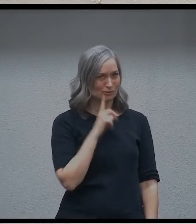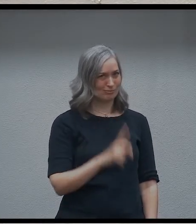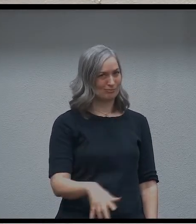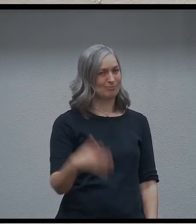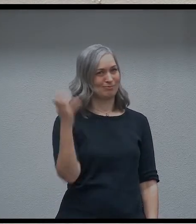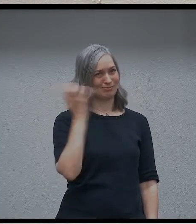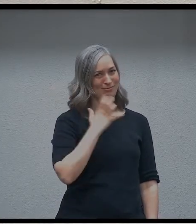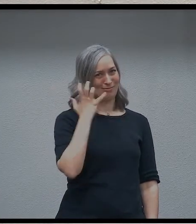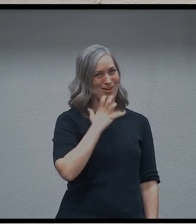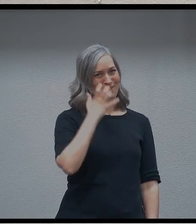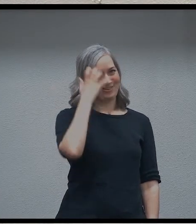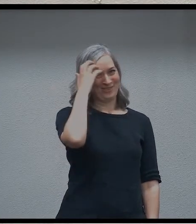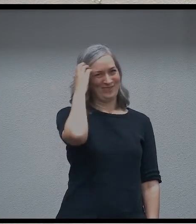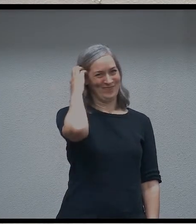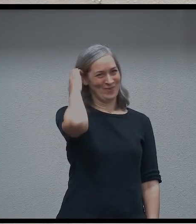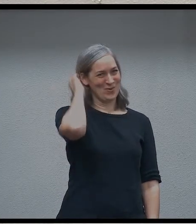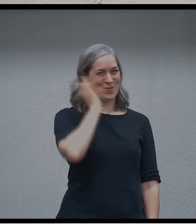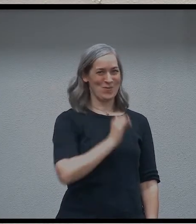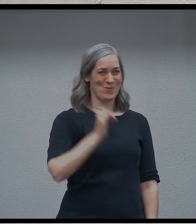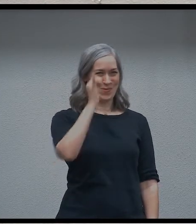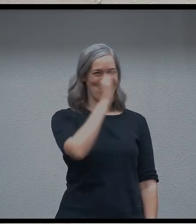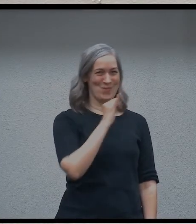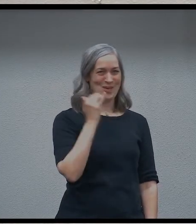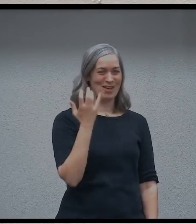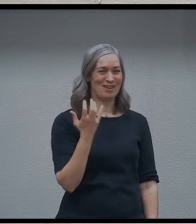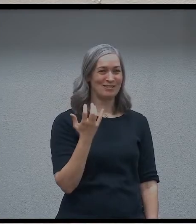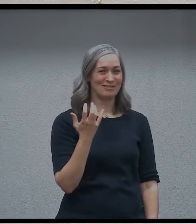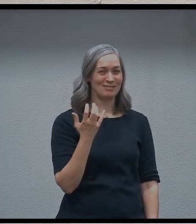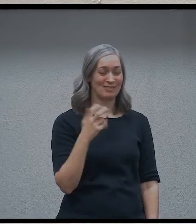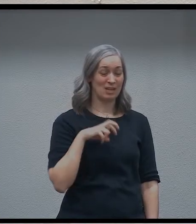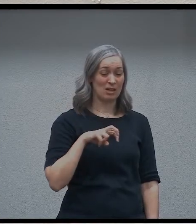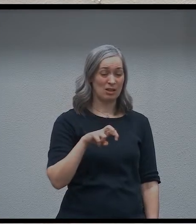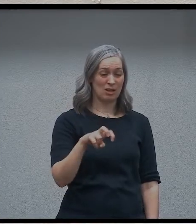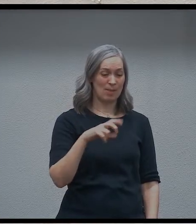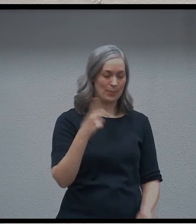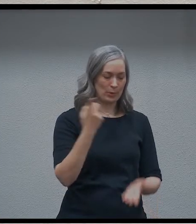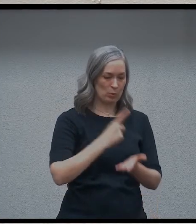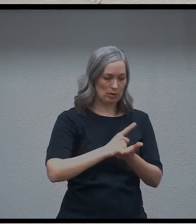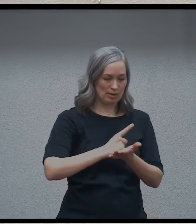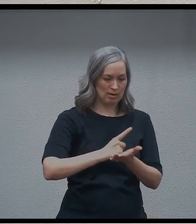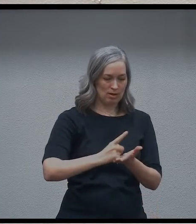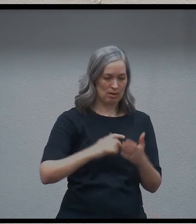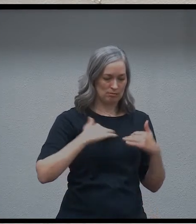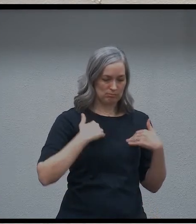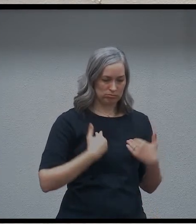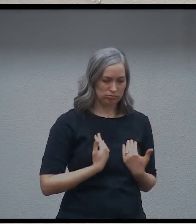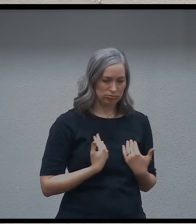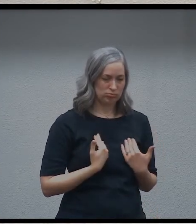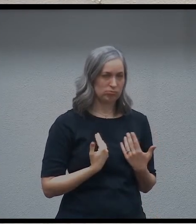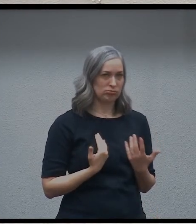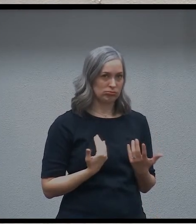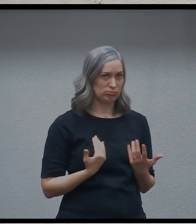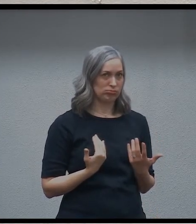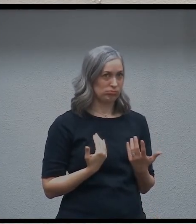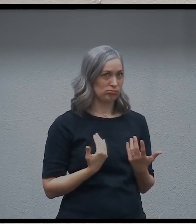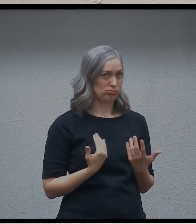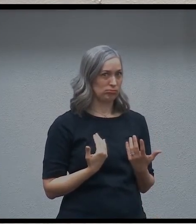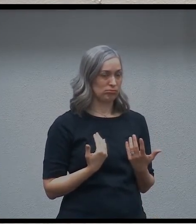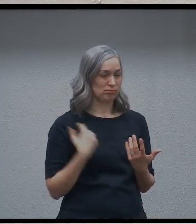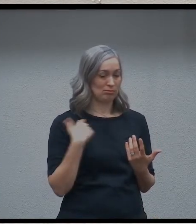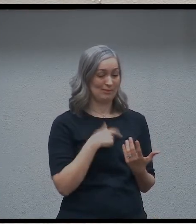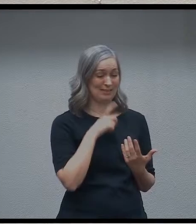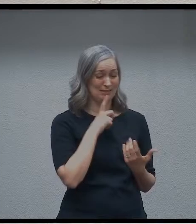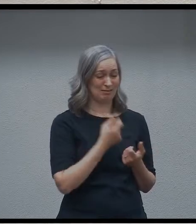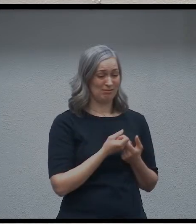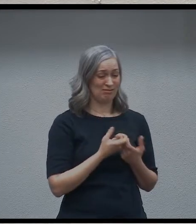was. It was a week that was tiring. There was a lot that happened just with how tired we